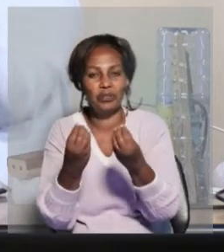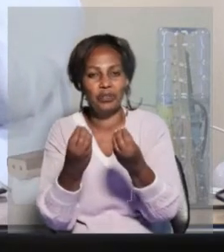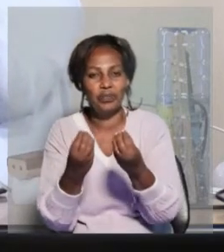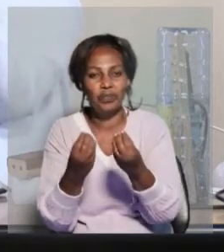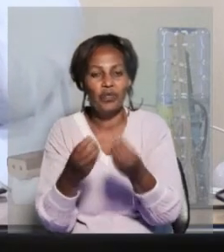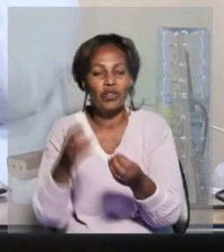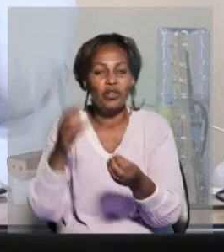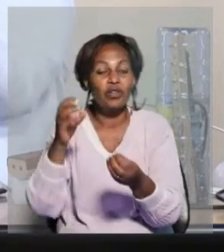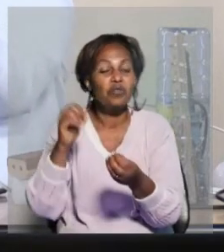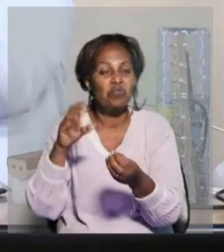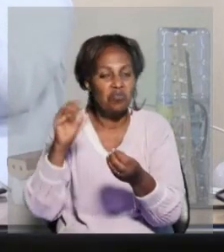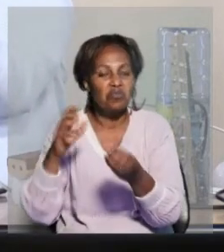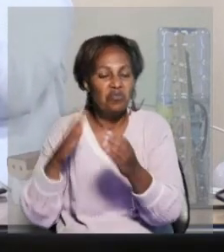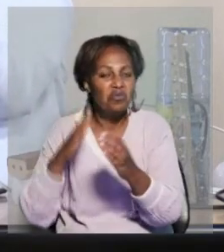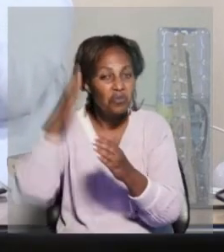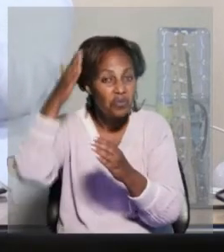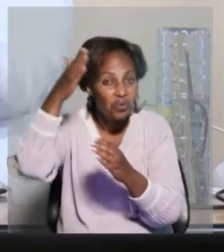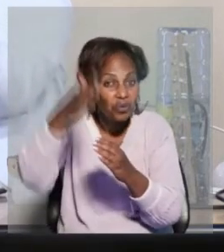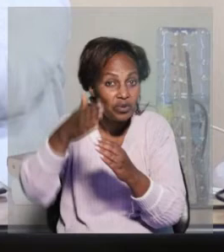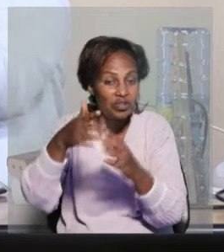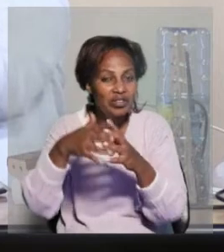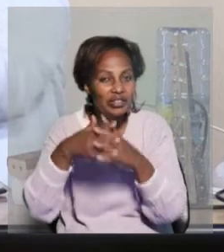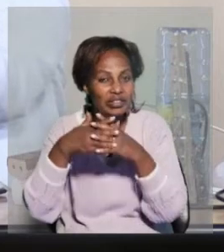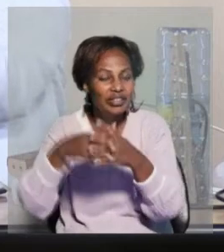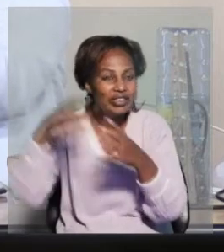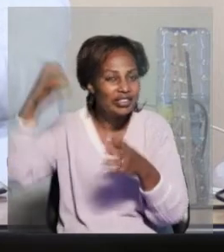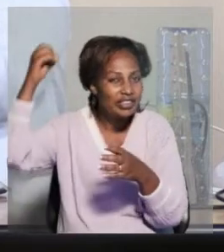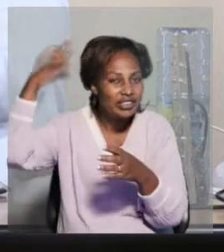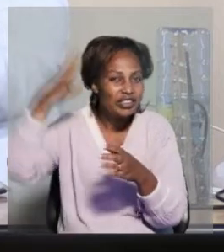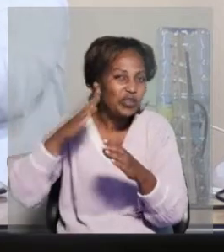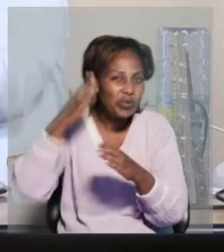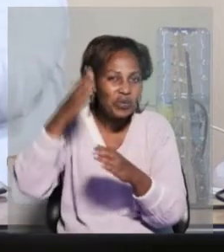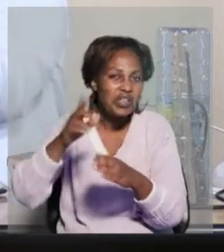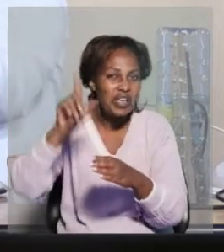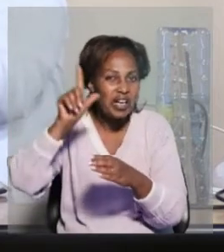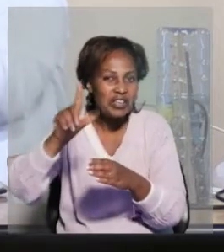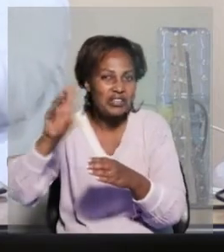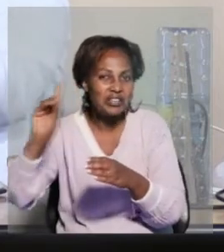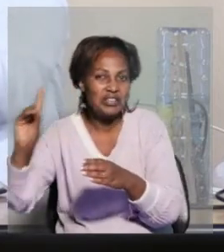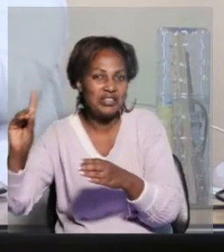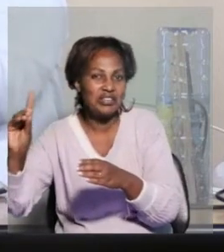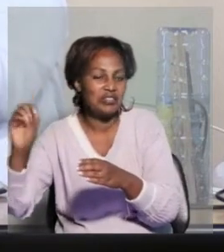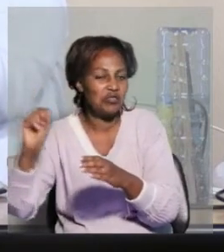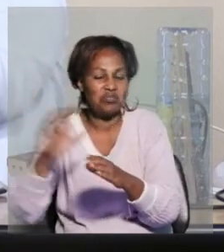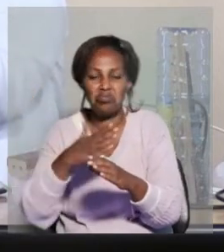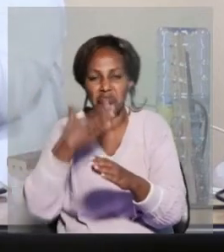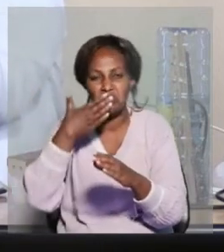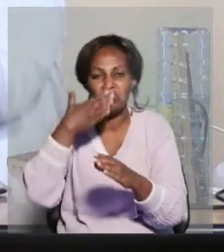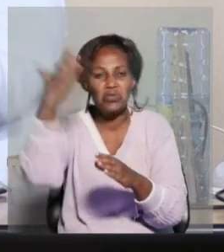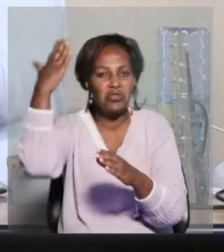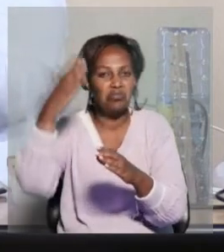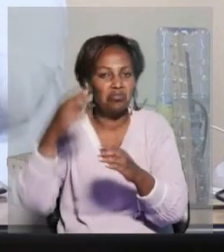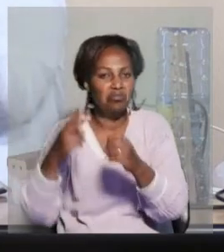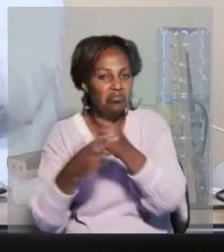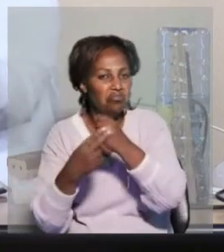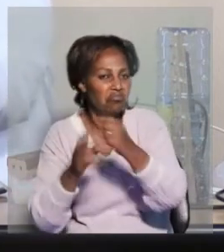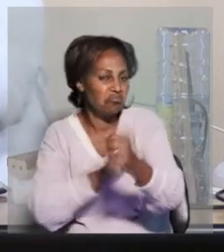So the future of the lighting industry will be LEDs. Yeah. They are very energy